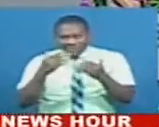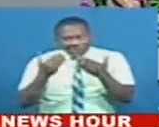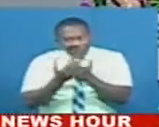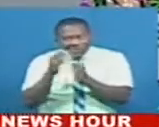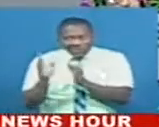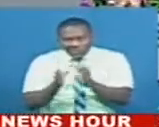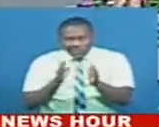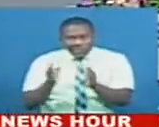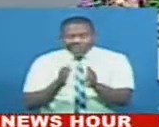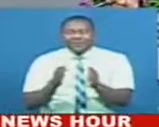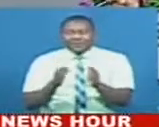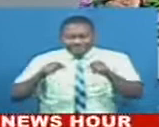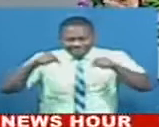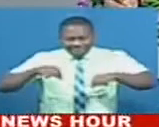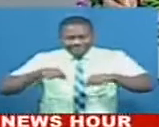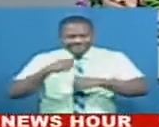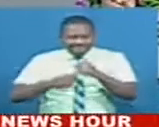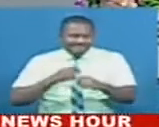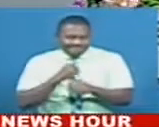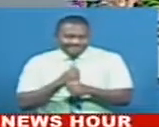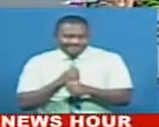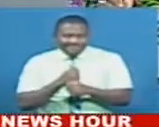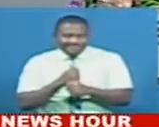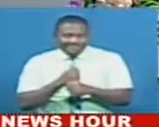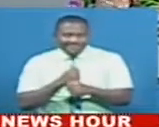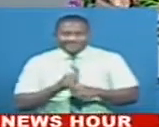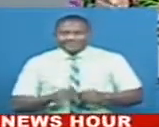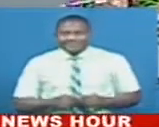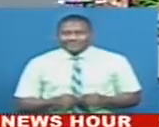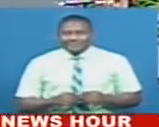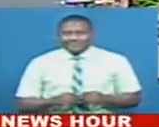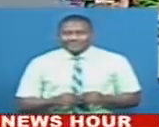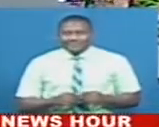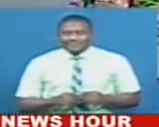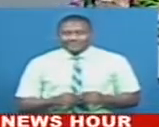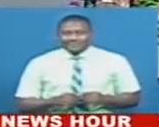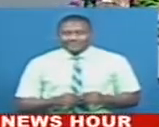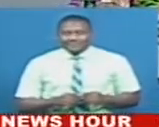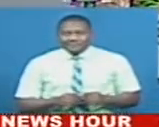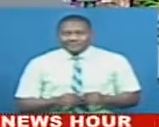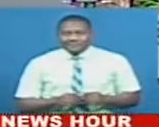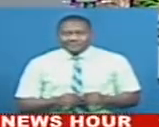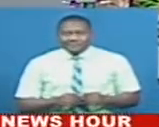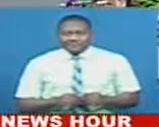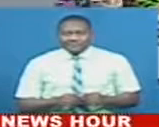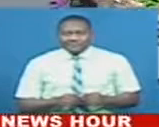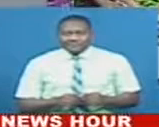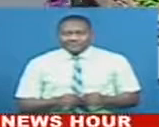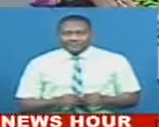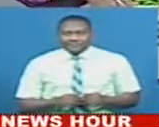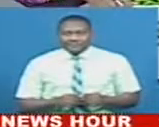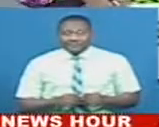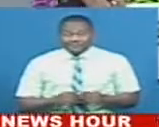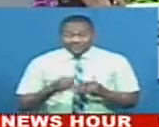year's Basic Education Certificate Examination, BECE, into senior high schools and technical institutions.